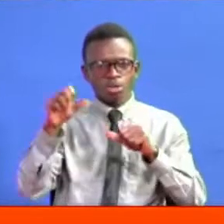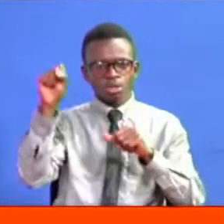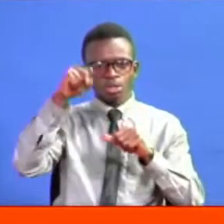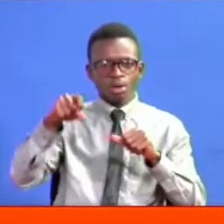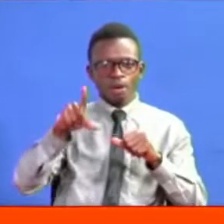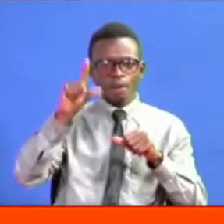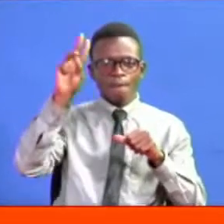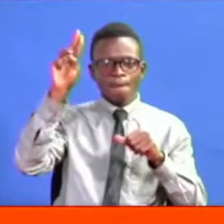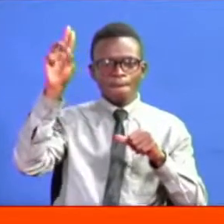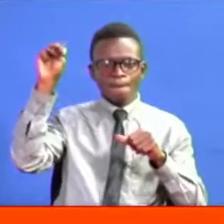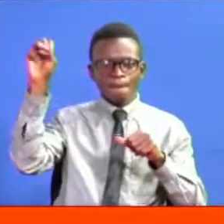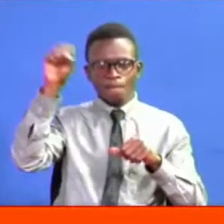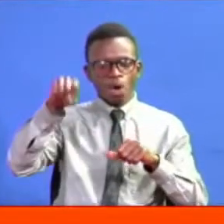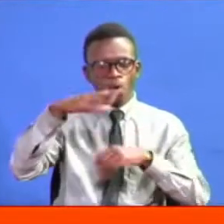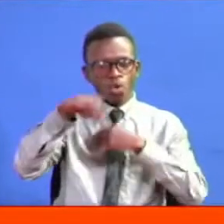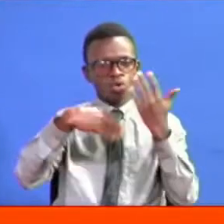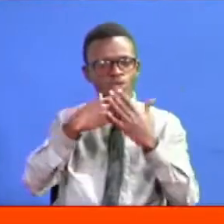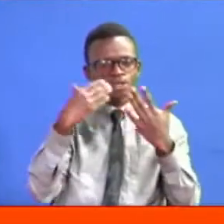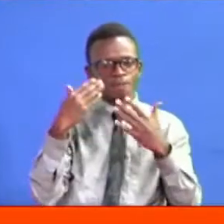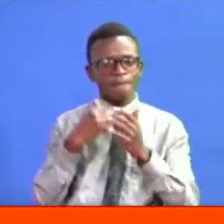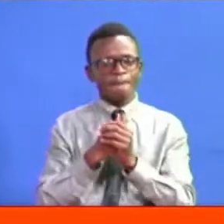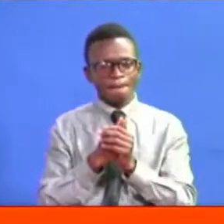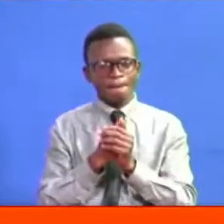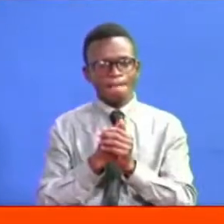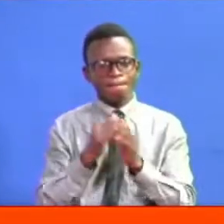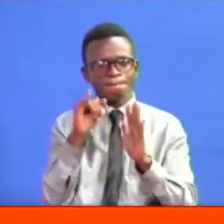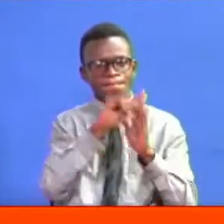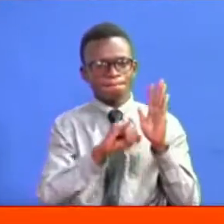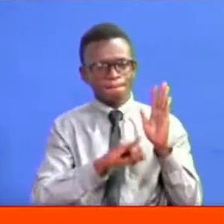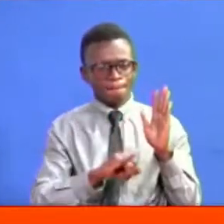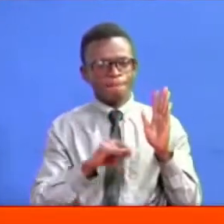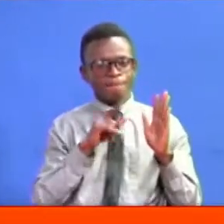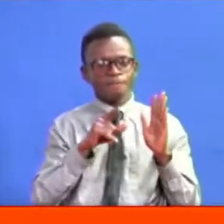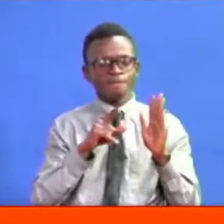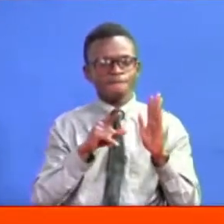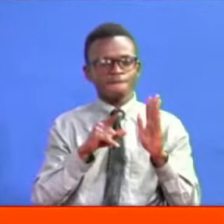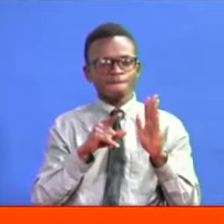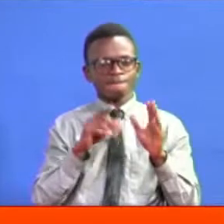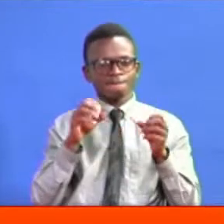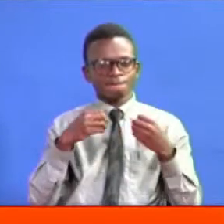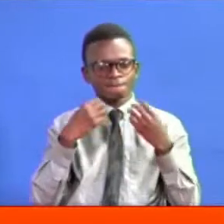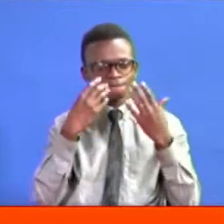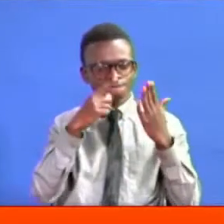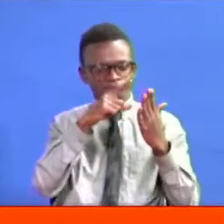negativity. Painting is creativity brought to fruition through imagination.